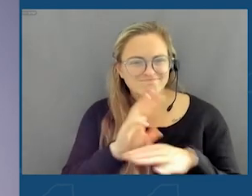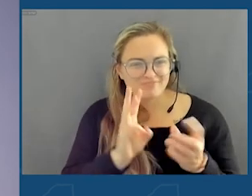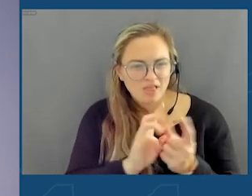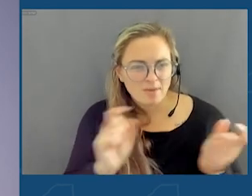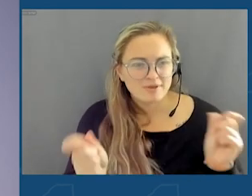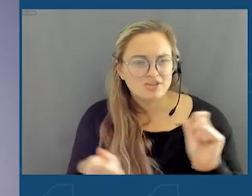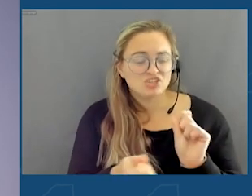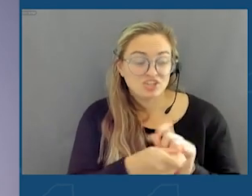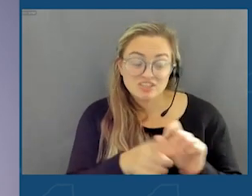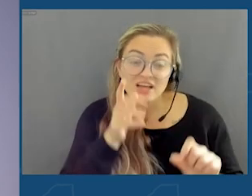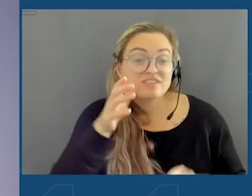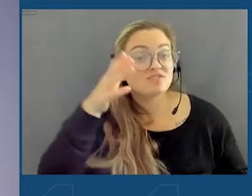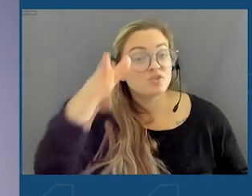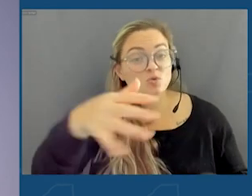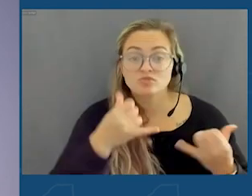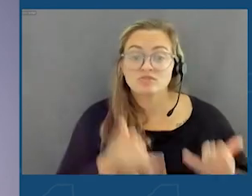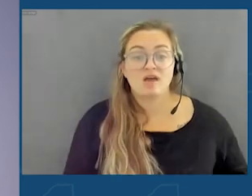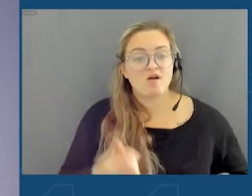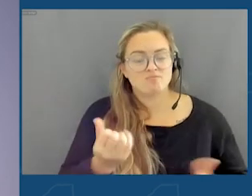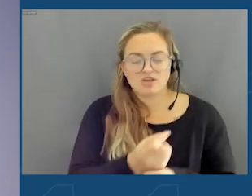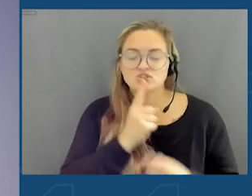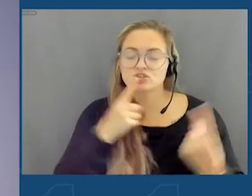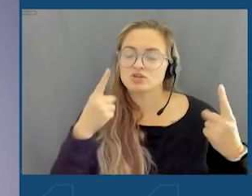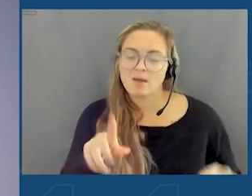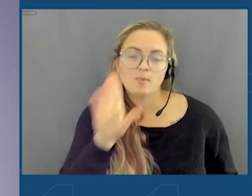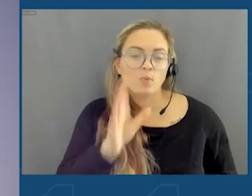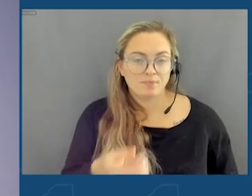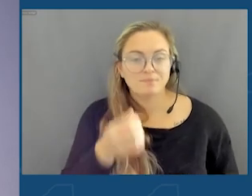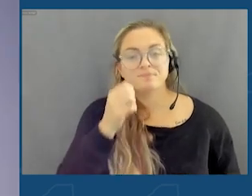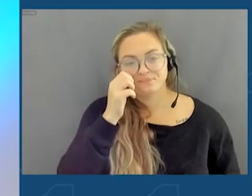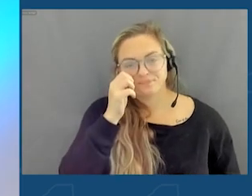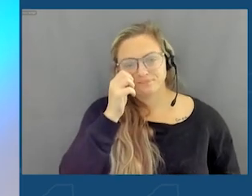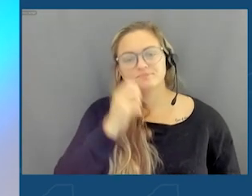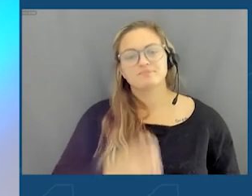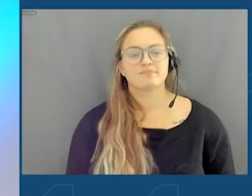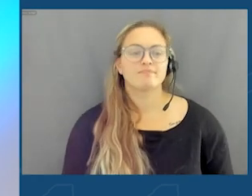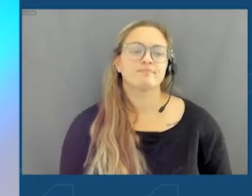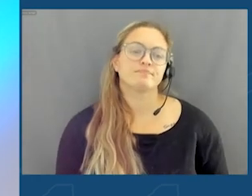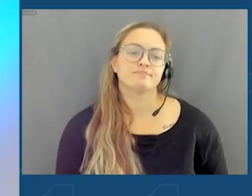present, and we're going to make sure it happens in my state.